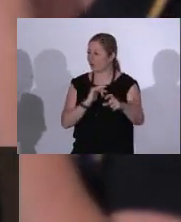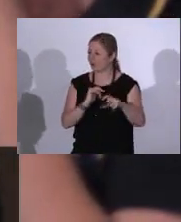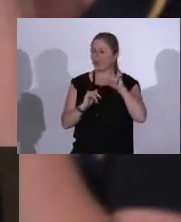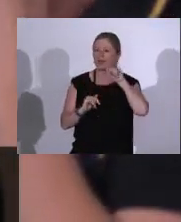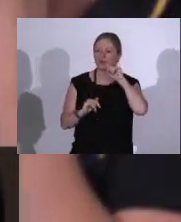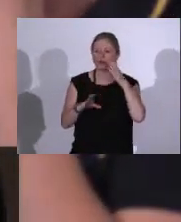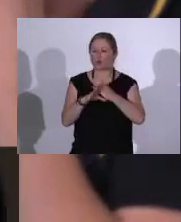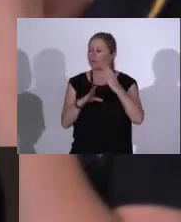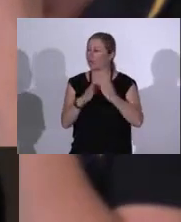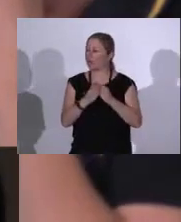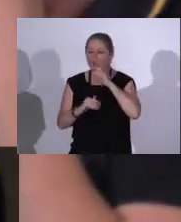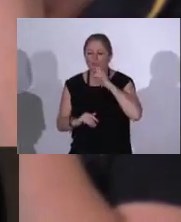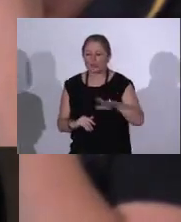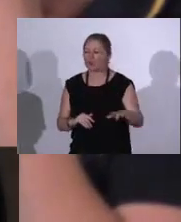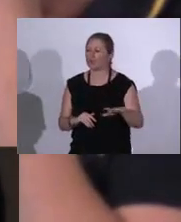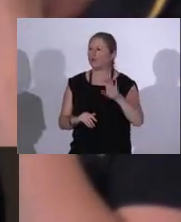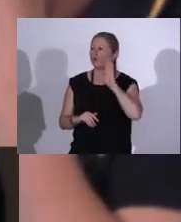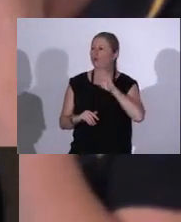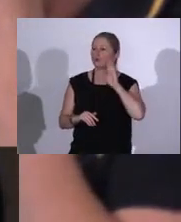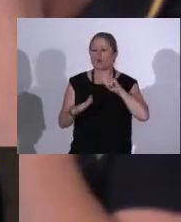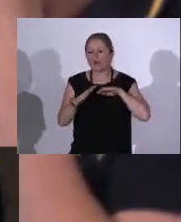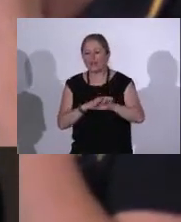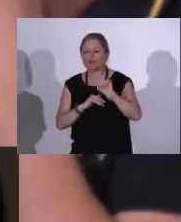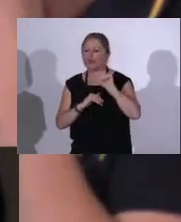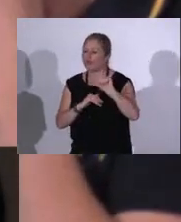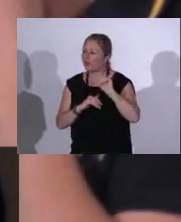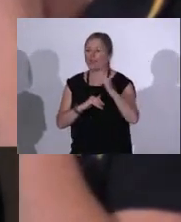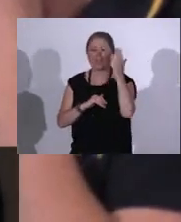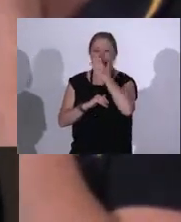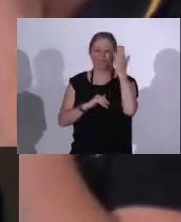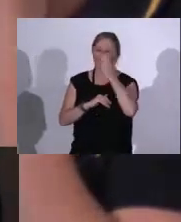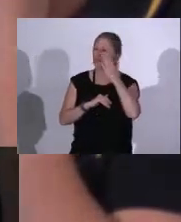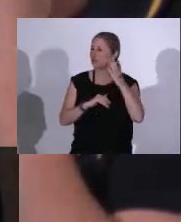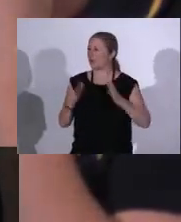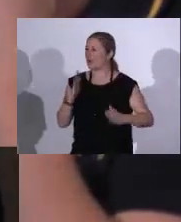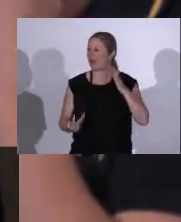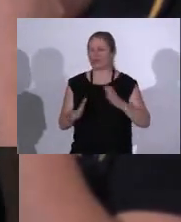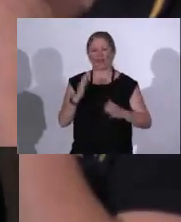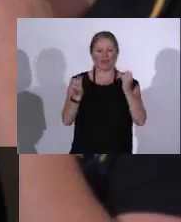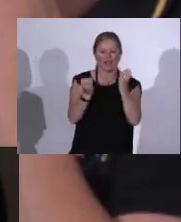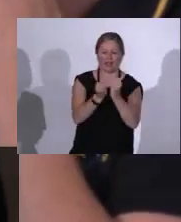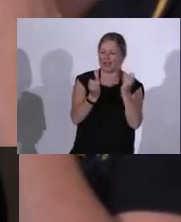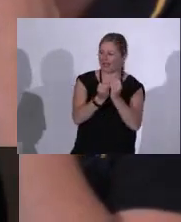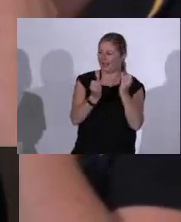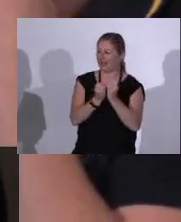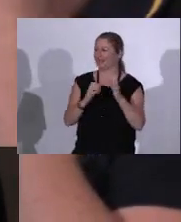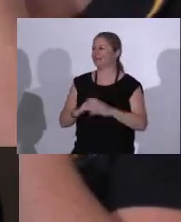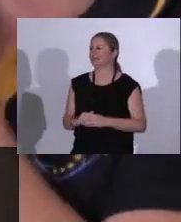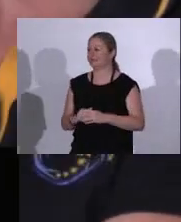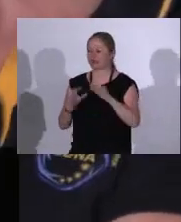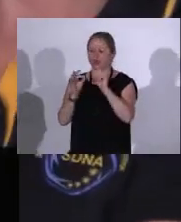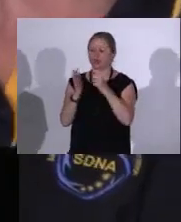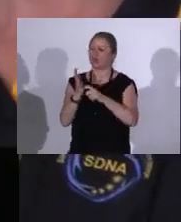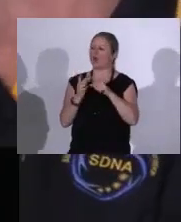those kids before they enter into their school athletics carnivals and that sort of stuff. So Brighton Little Aths have taken that and run with it as